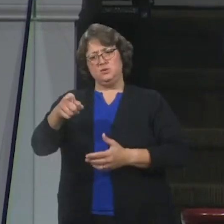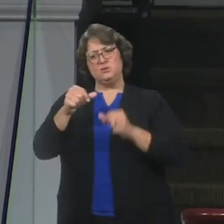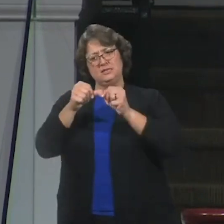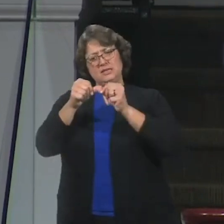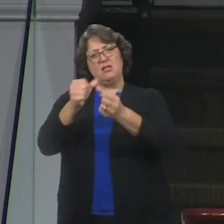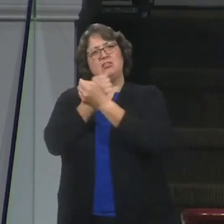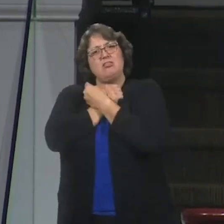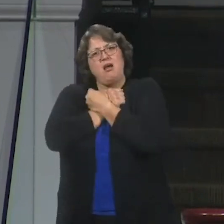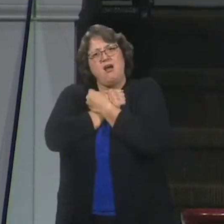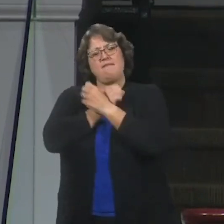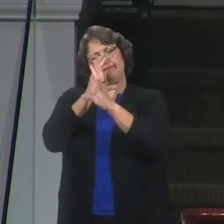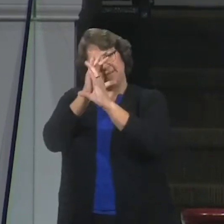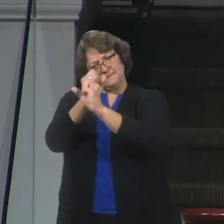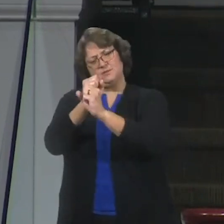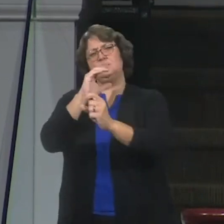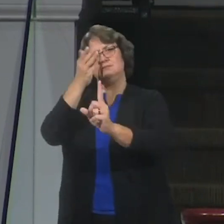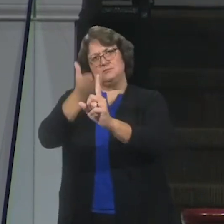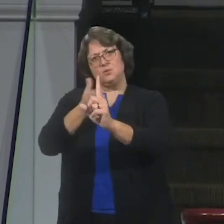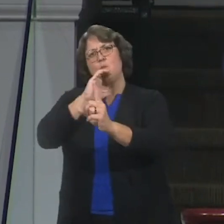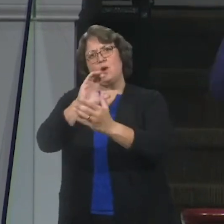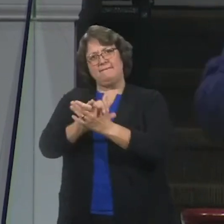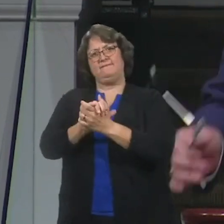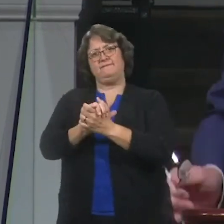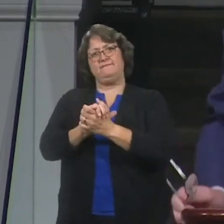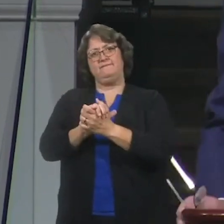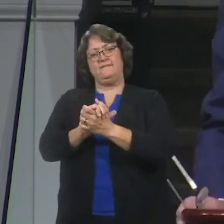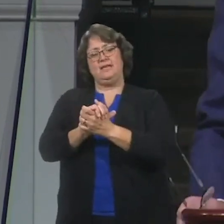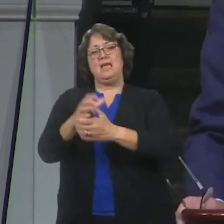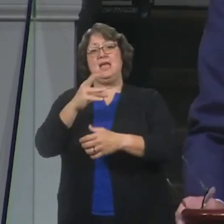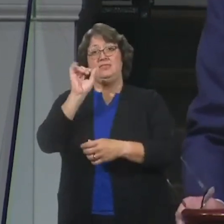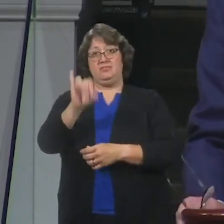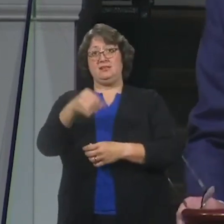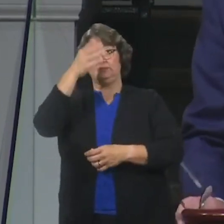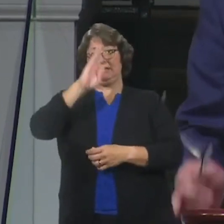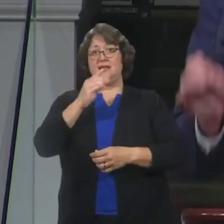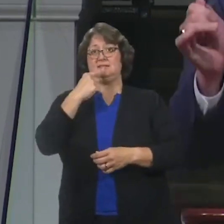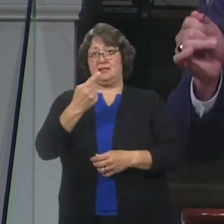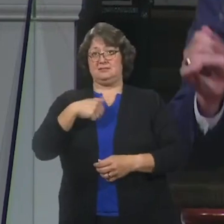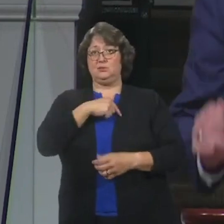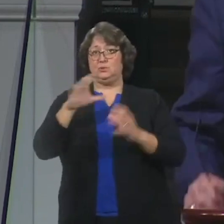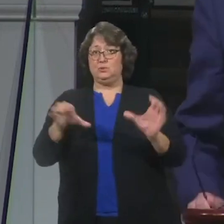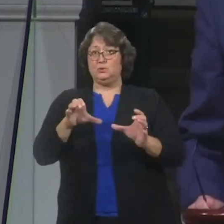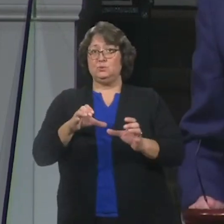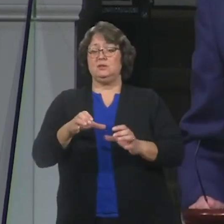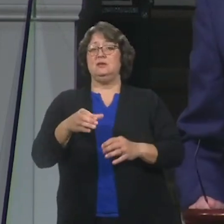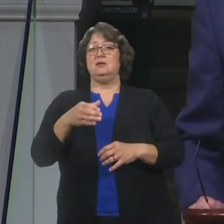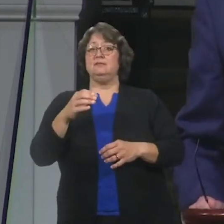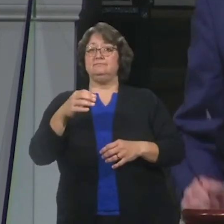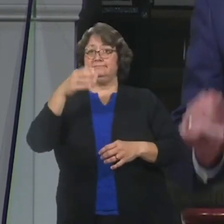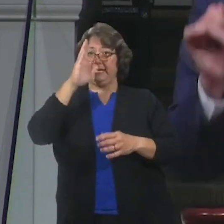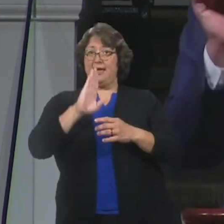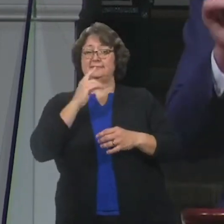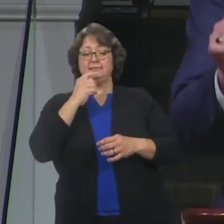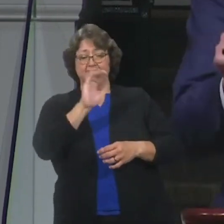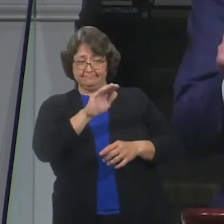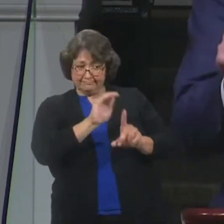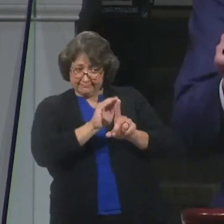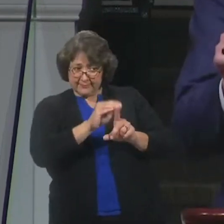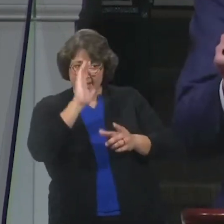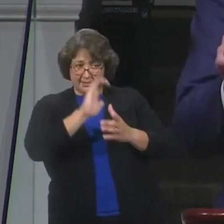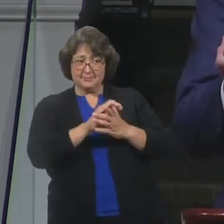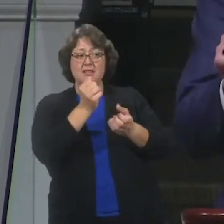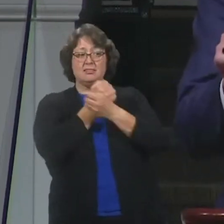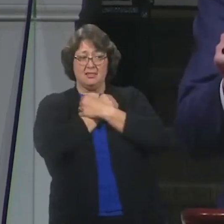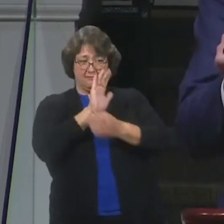You're enraptured with her. And that is something God tells us to do. He said, husbands, I want you to love the wife that God gave